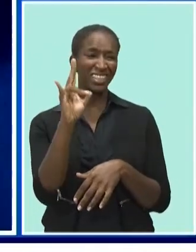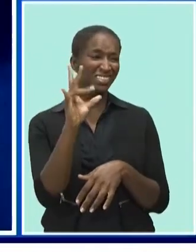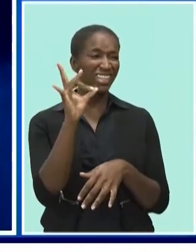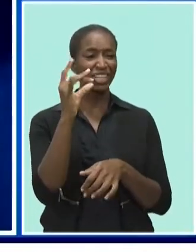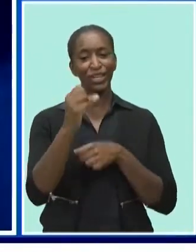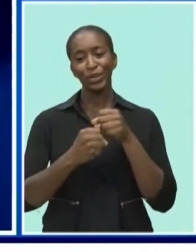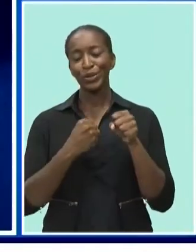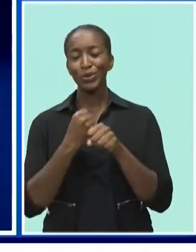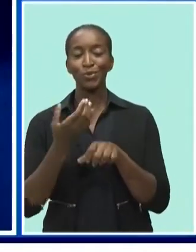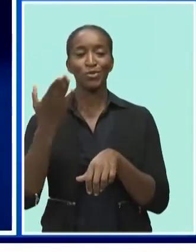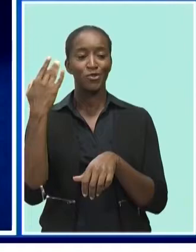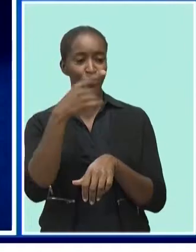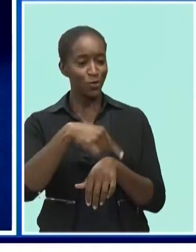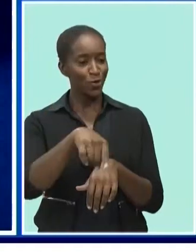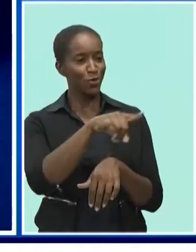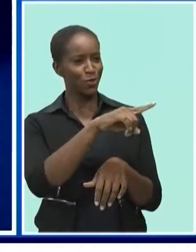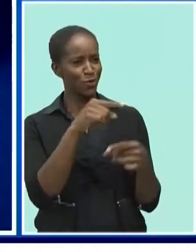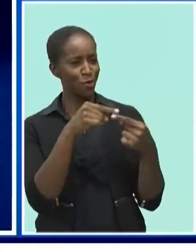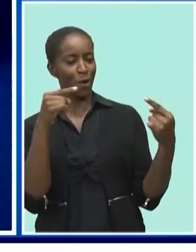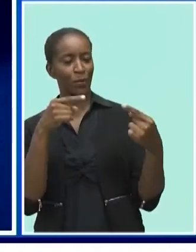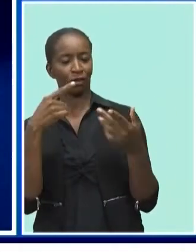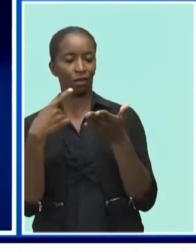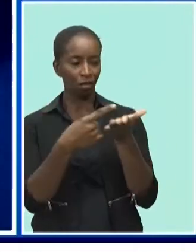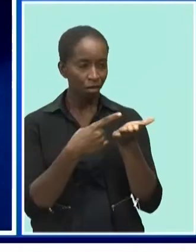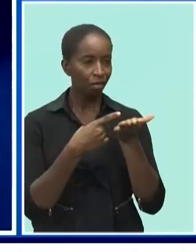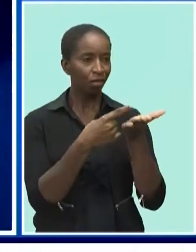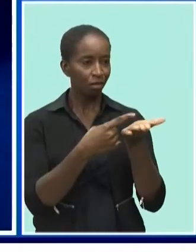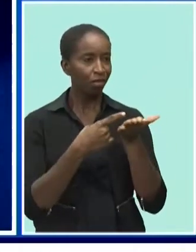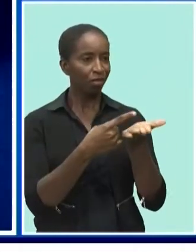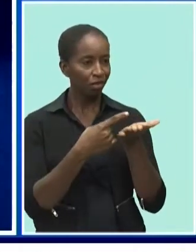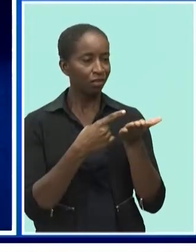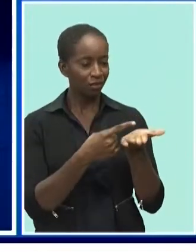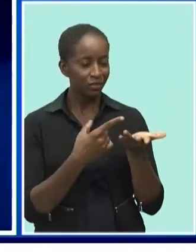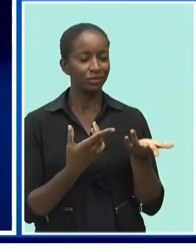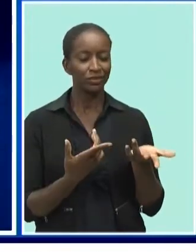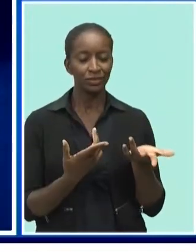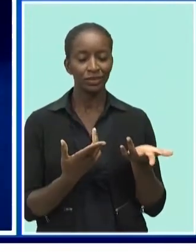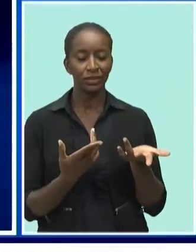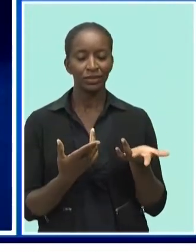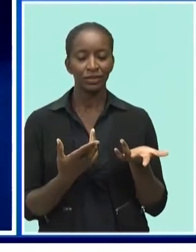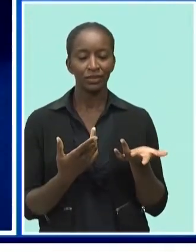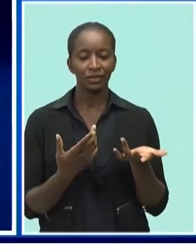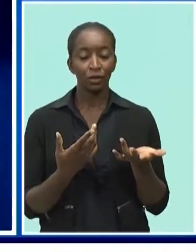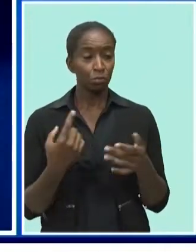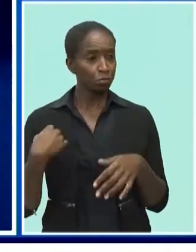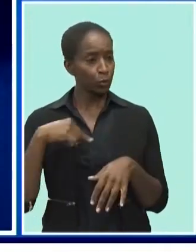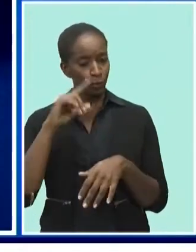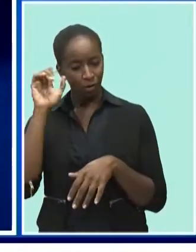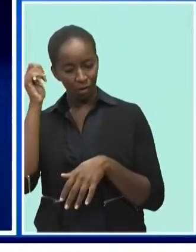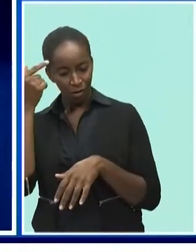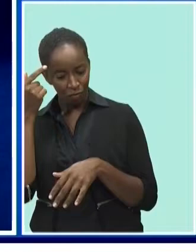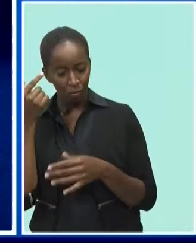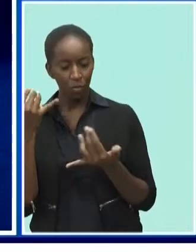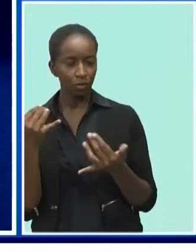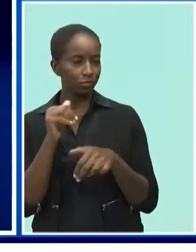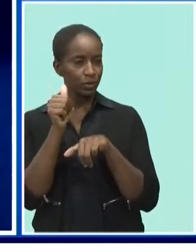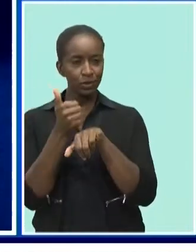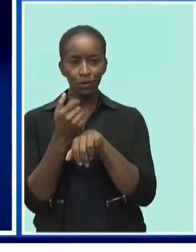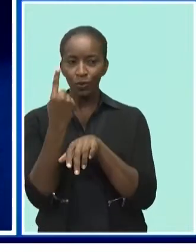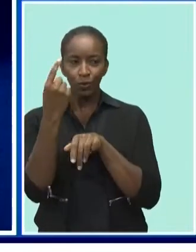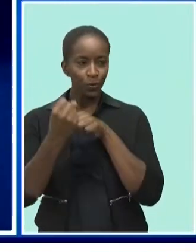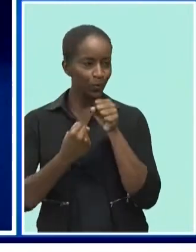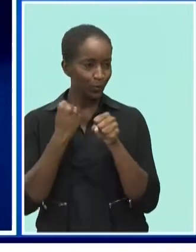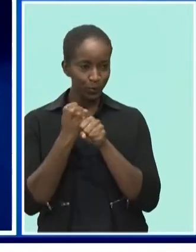tired hearing me say it. But we've only had 1 year to do it thus far. And the platform has been laid